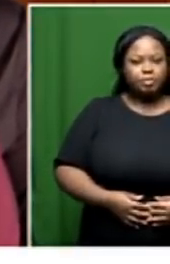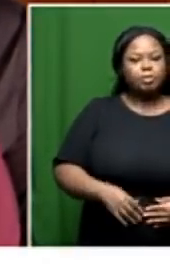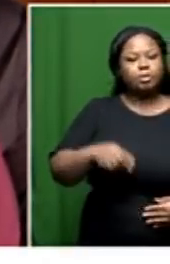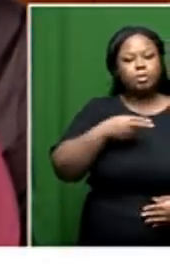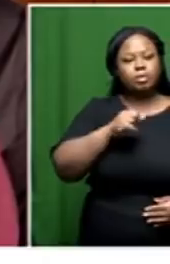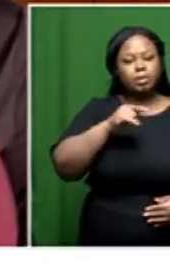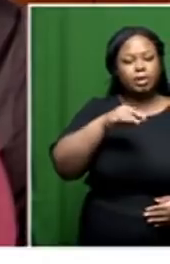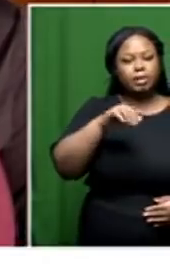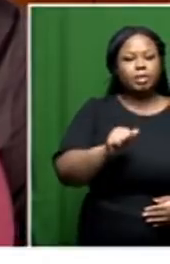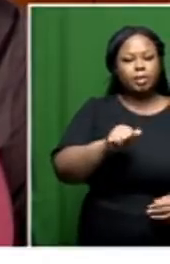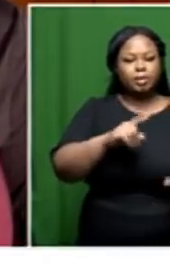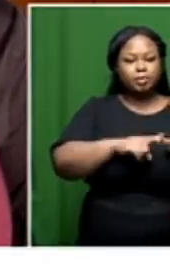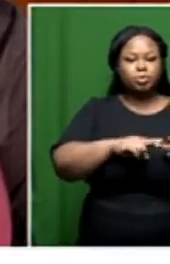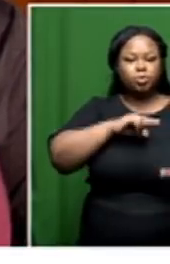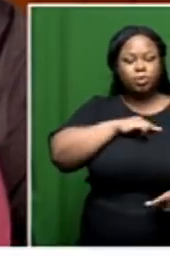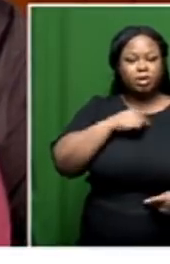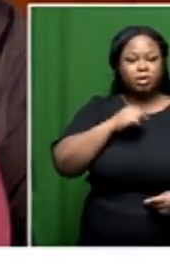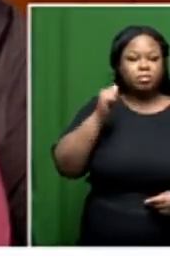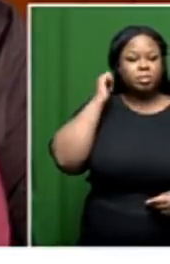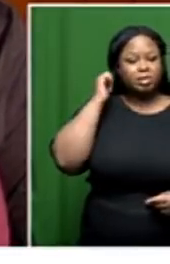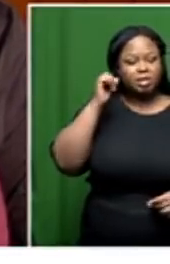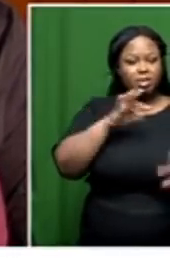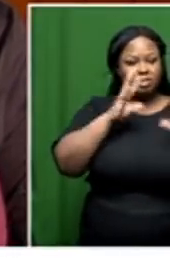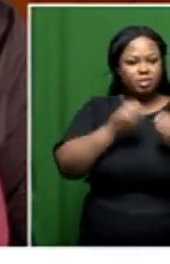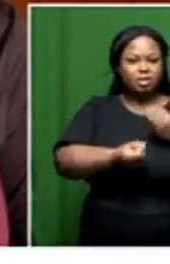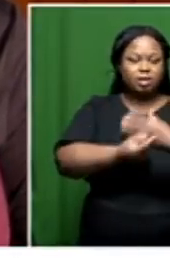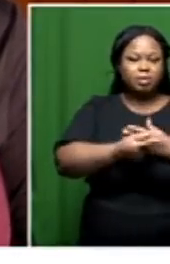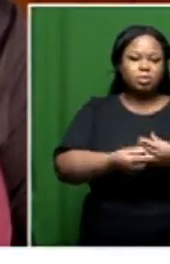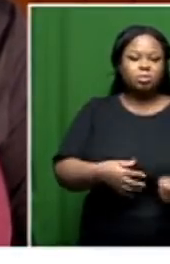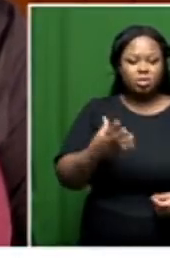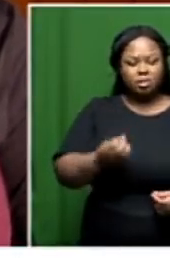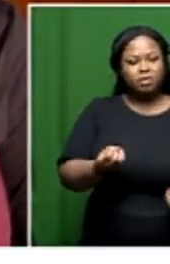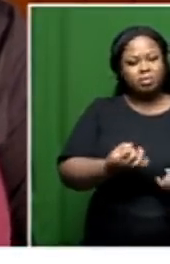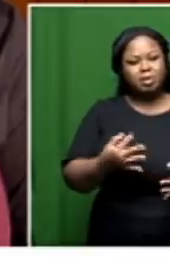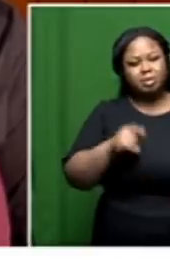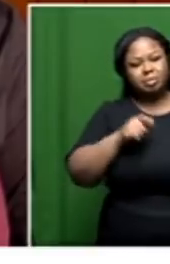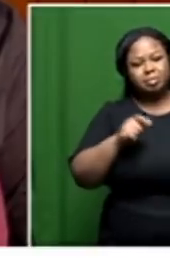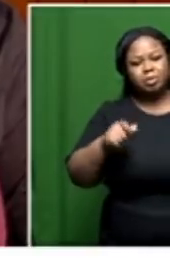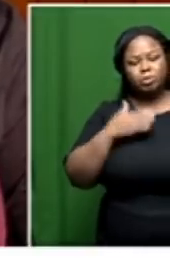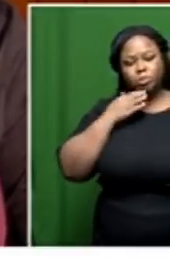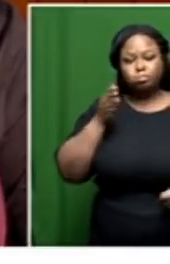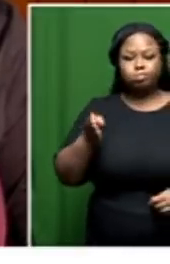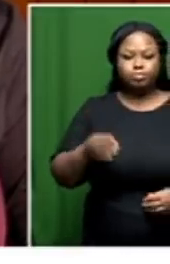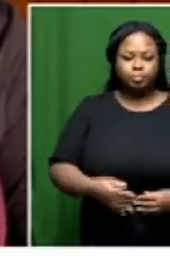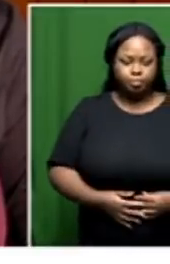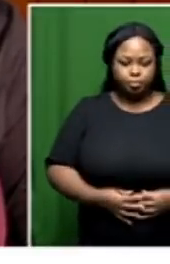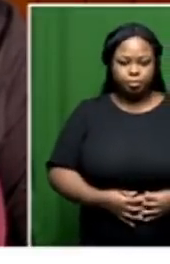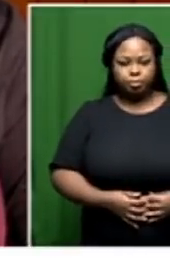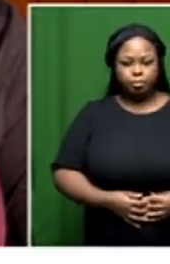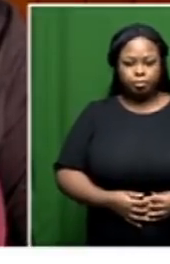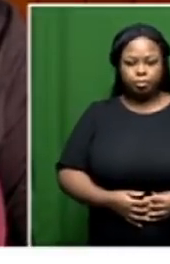just a quick one. Given the spectacle from yesterday, are there many people at the court already?